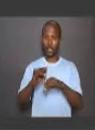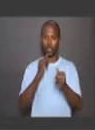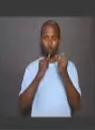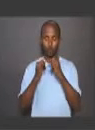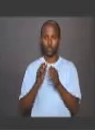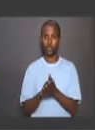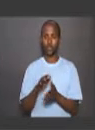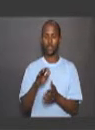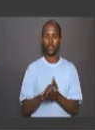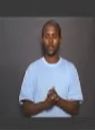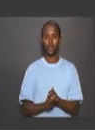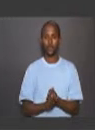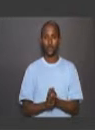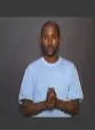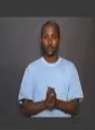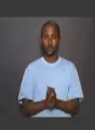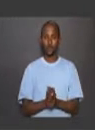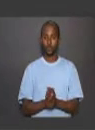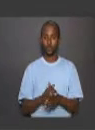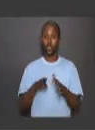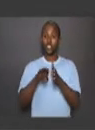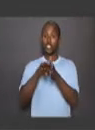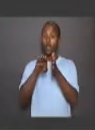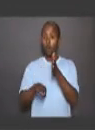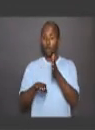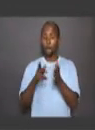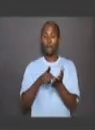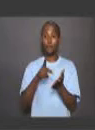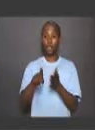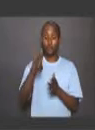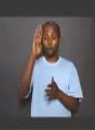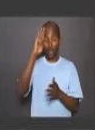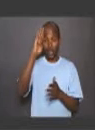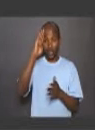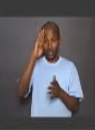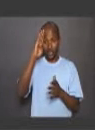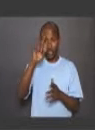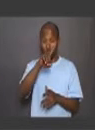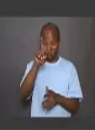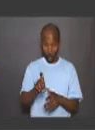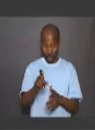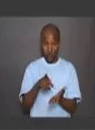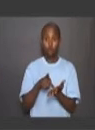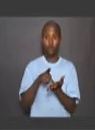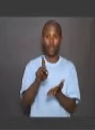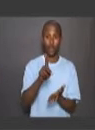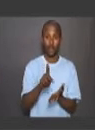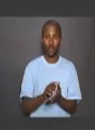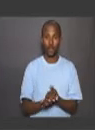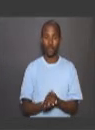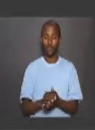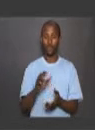this table. The down payment Bakala is required to pay